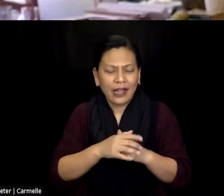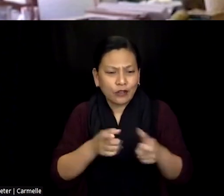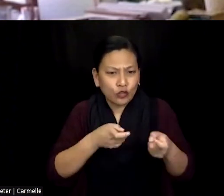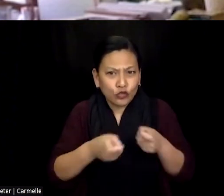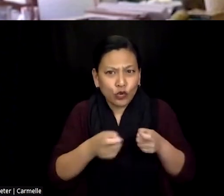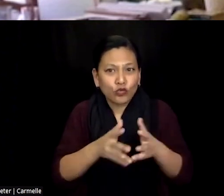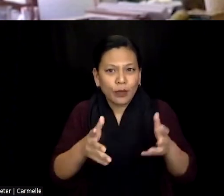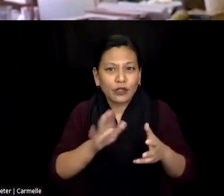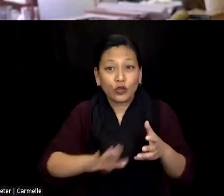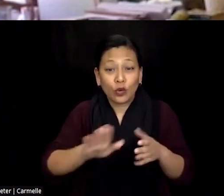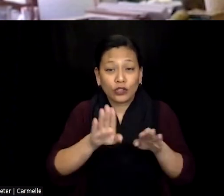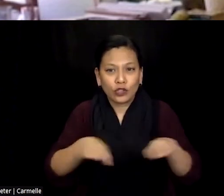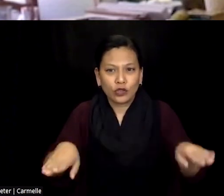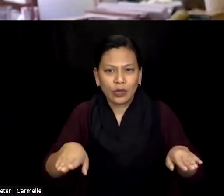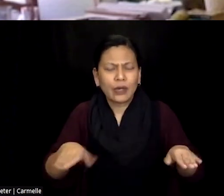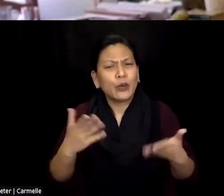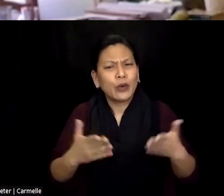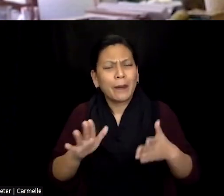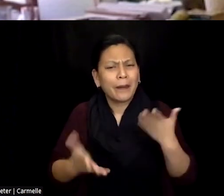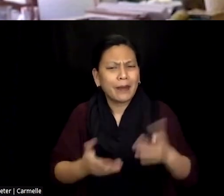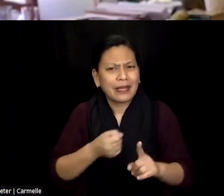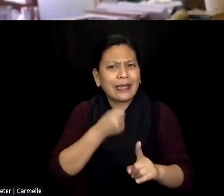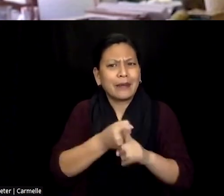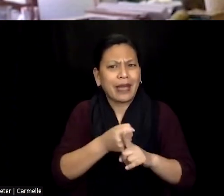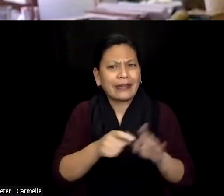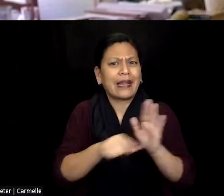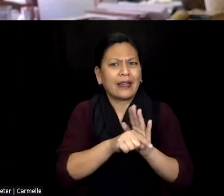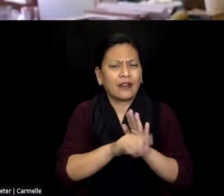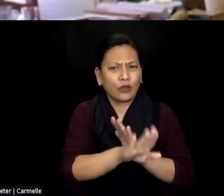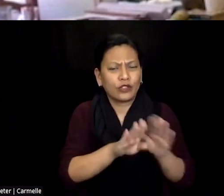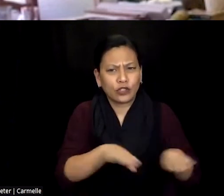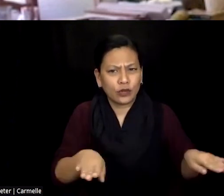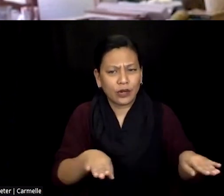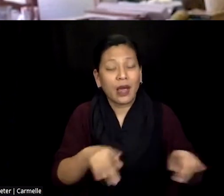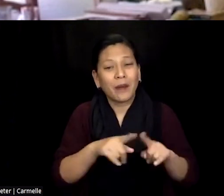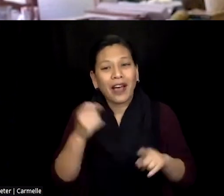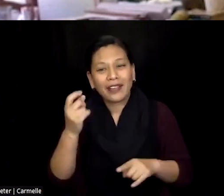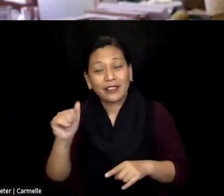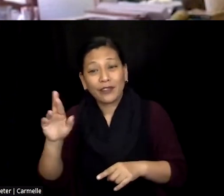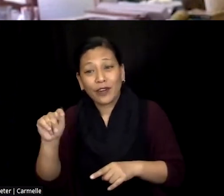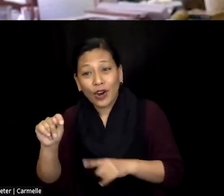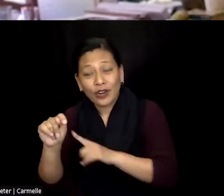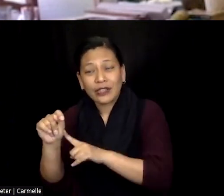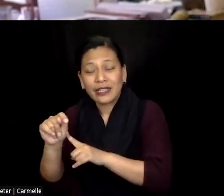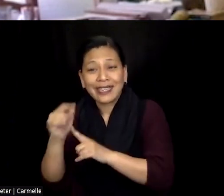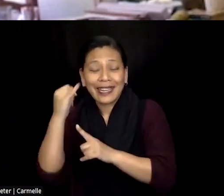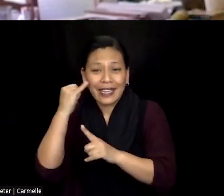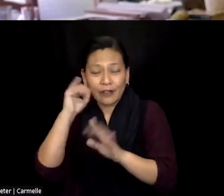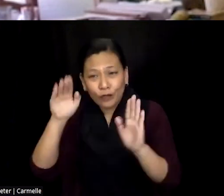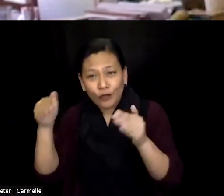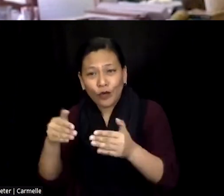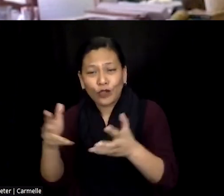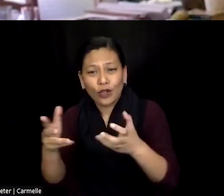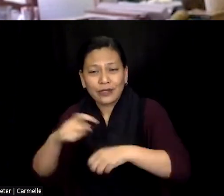negative effect. But with a piece of artwork, it actually does make the movie better if you spend 25 hours working on the